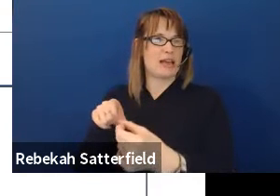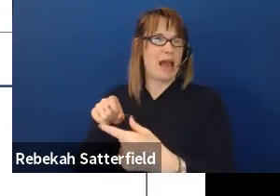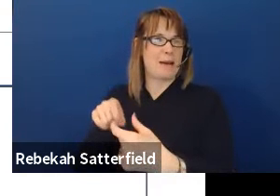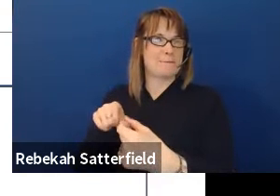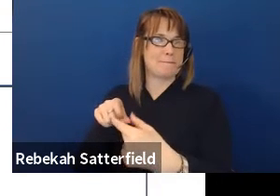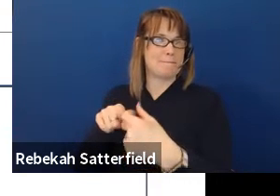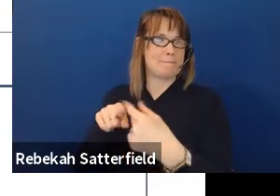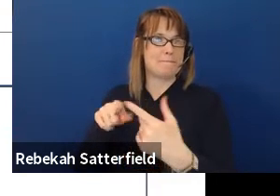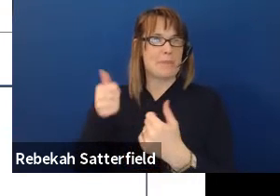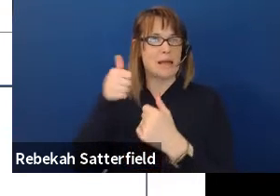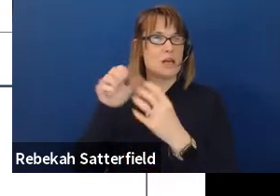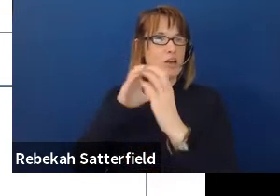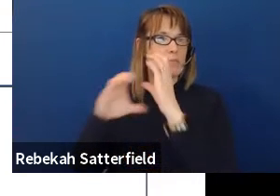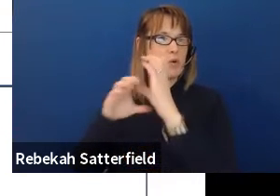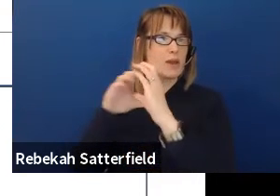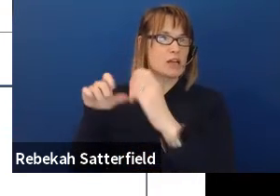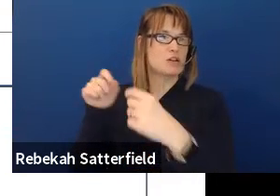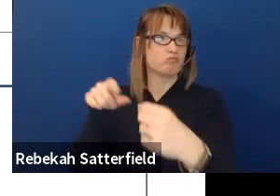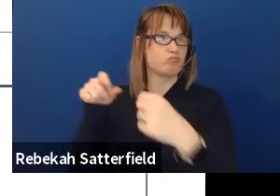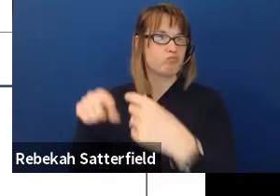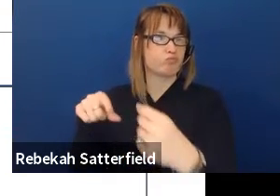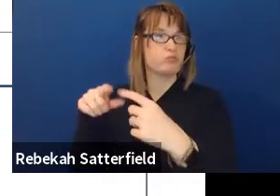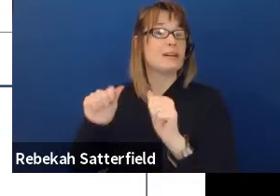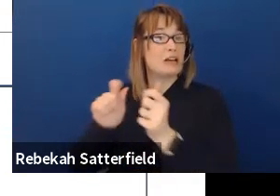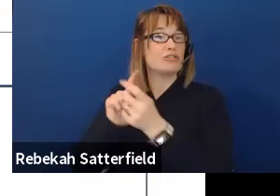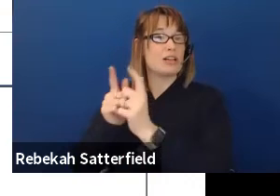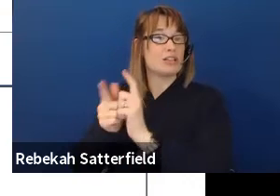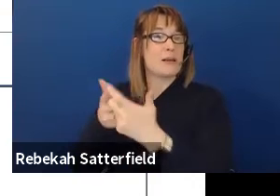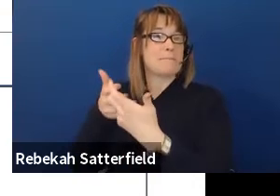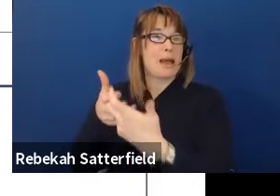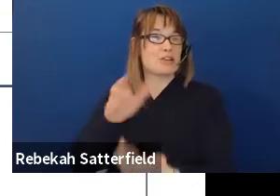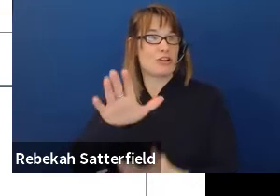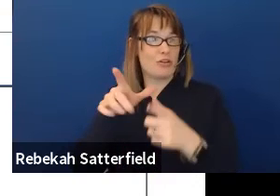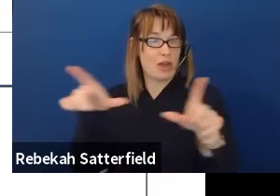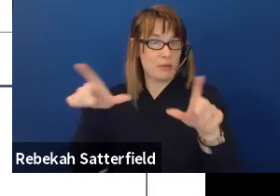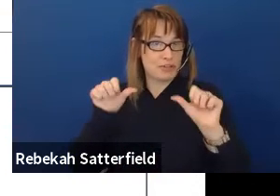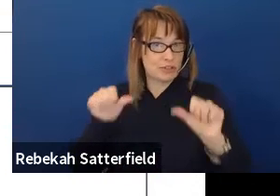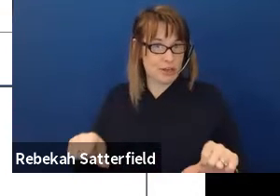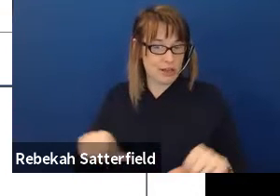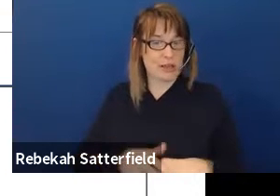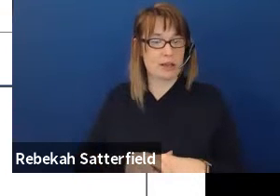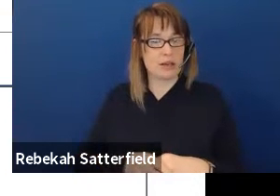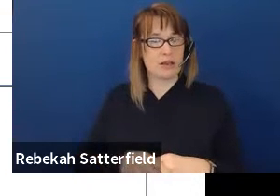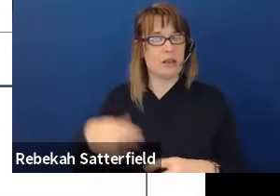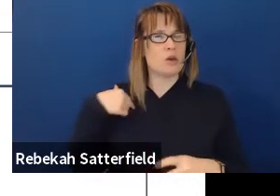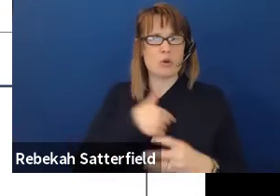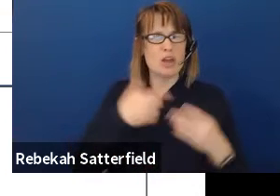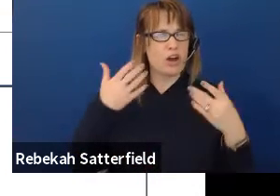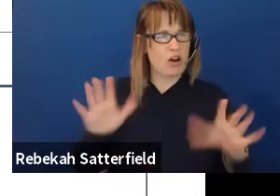ongoing messaging can also be translated into the patient's primary or preferred language. And as we were mentioning,